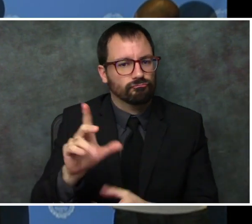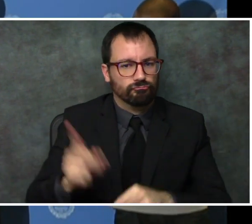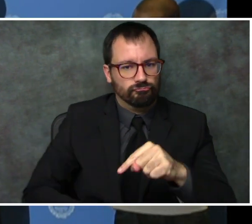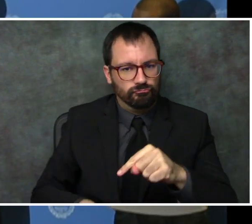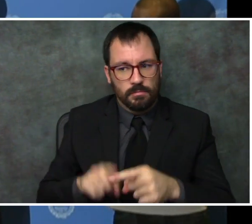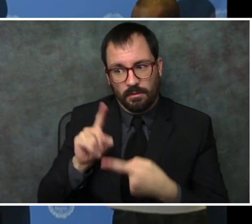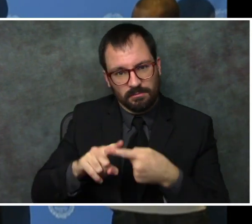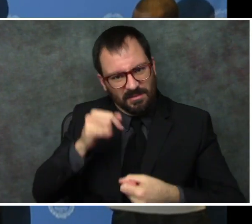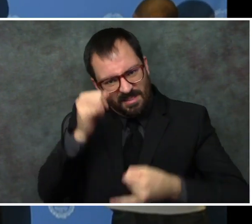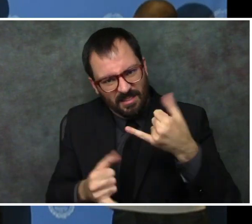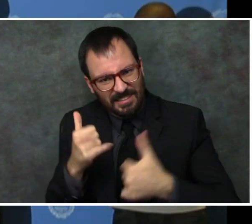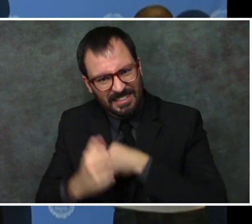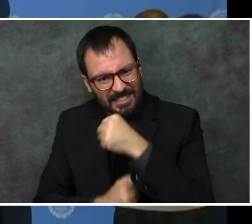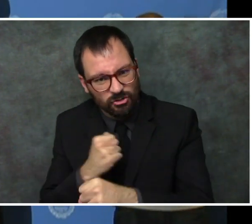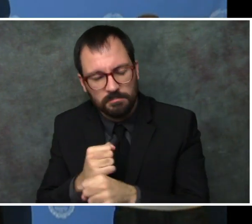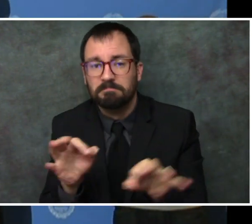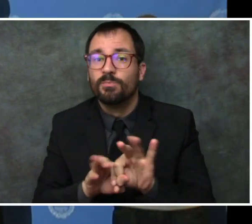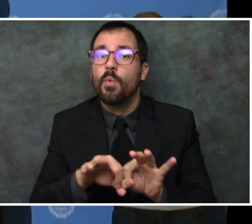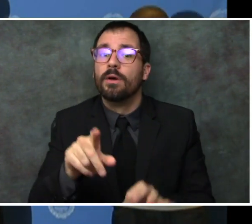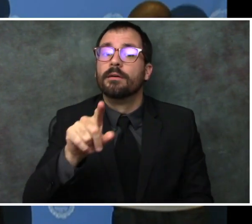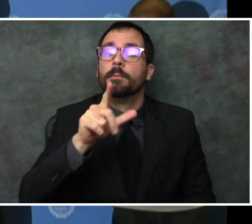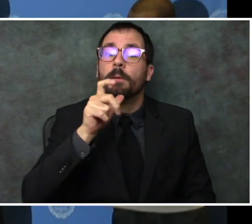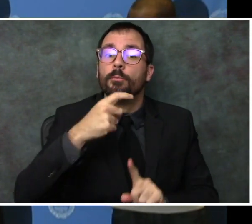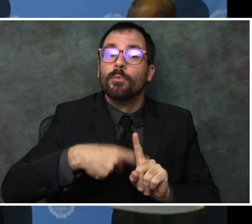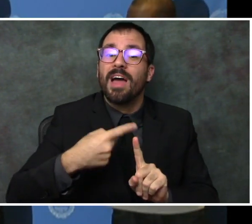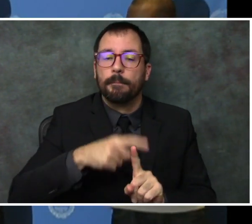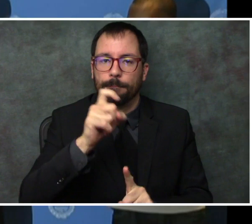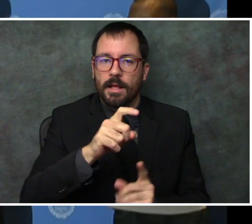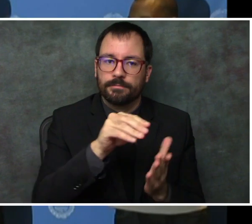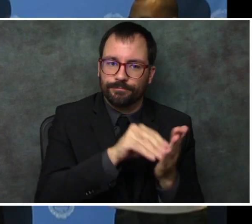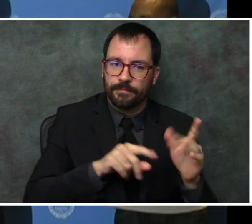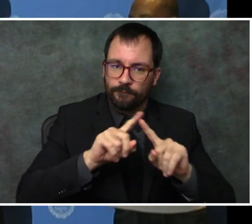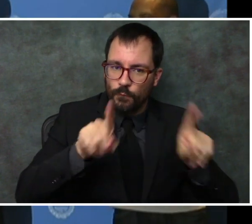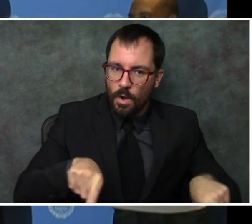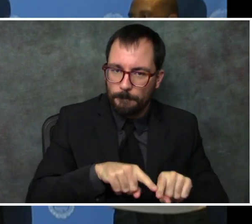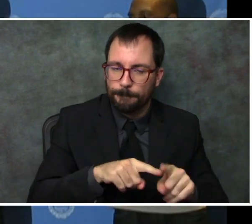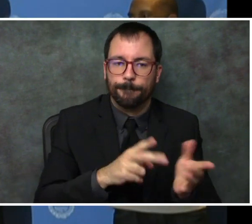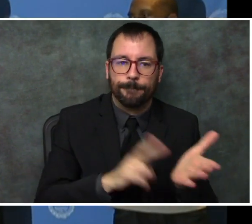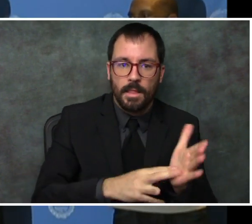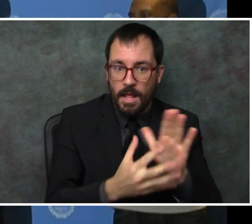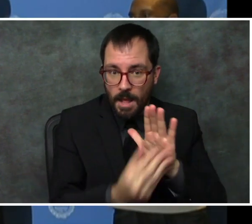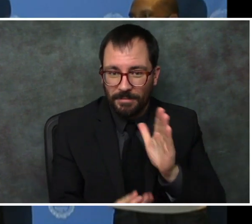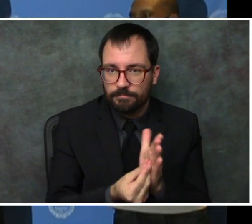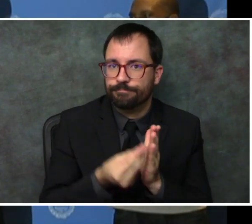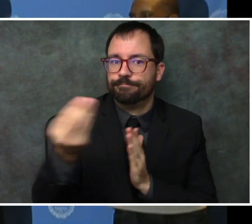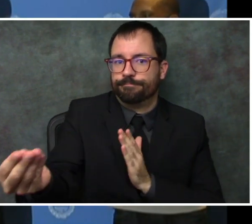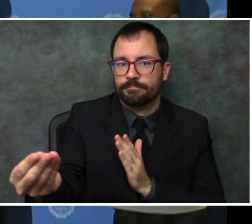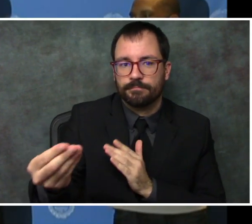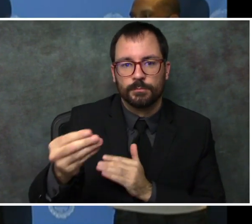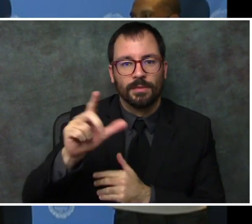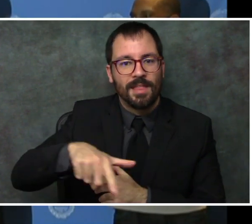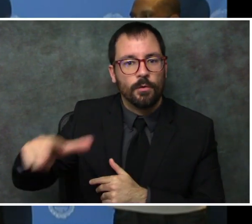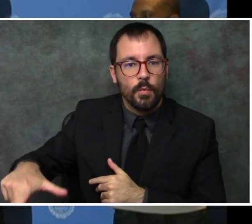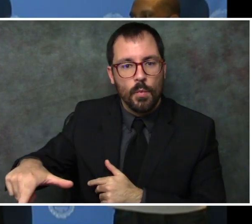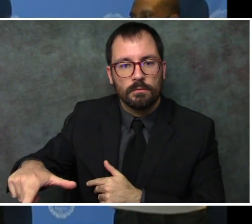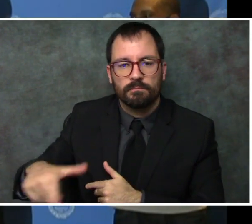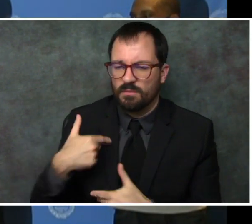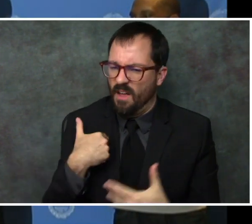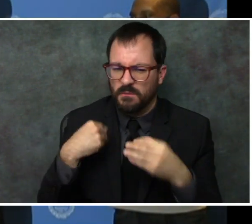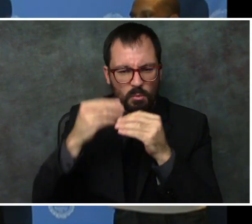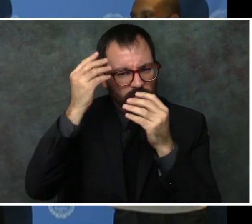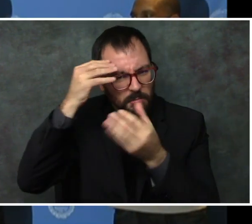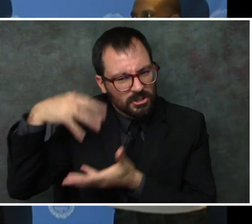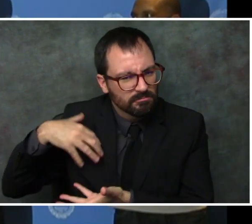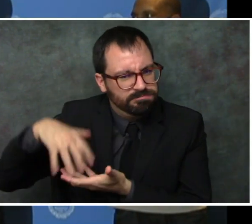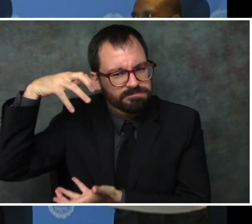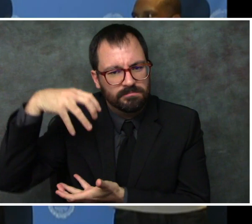receive that protection. We stand ready to help you with that as well. So for more information, we want you to contact our Office of Housing Stability or